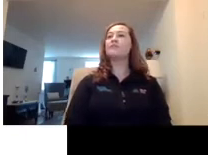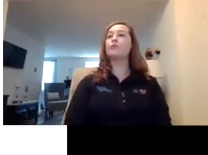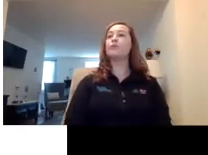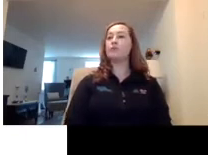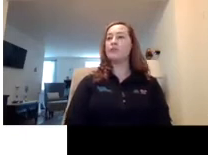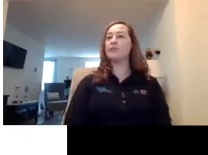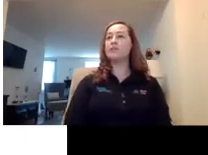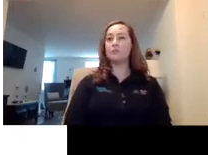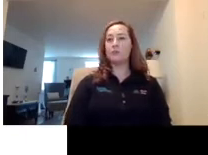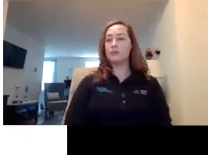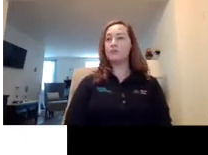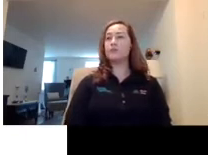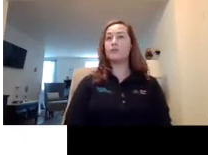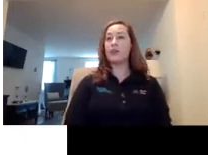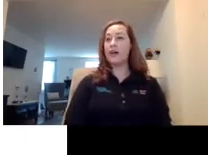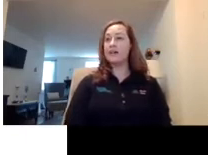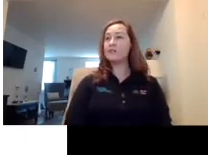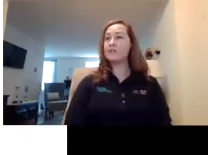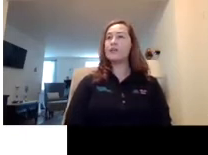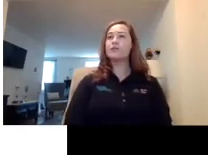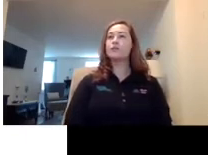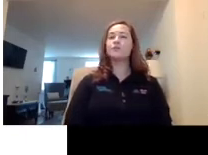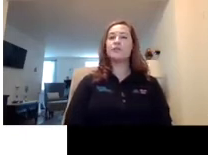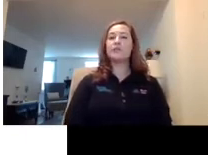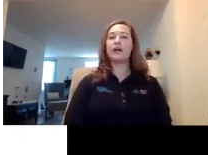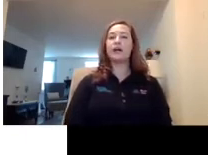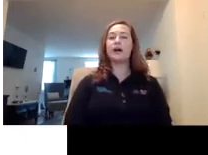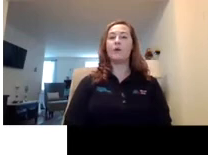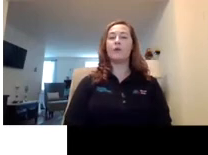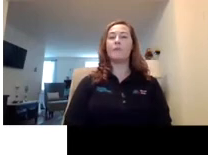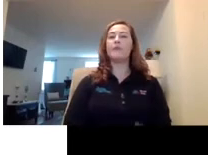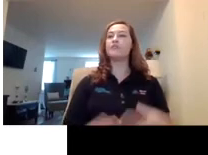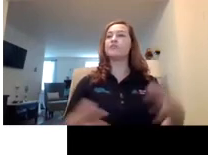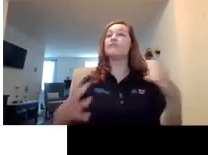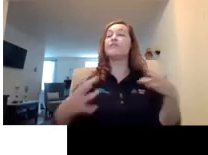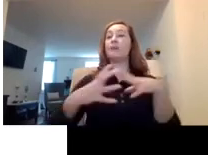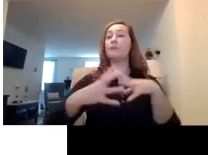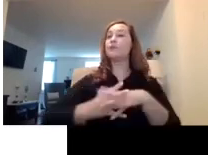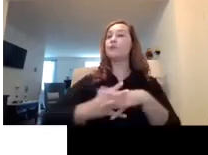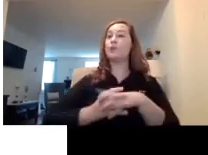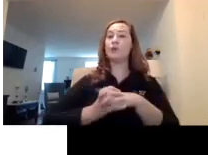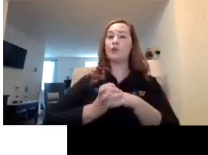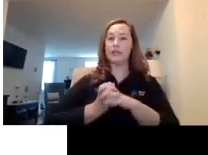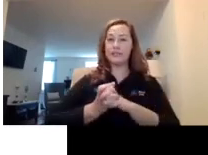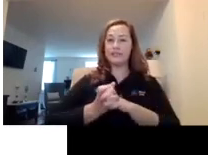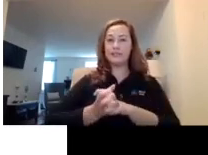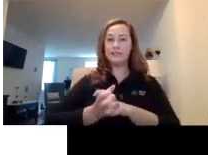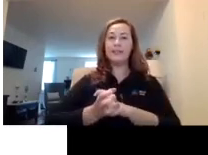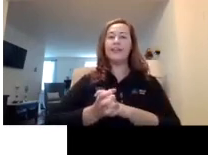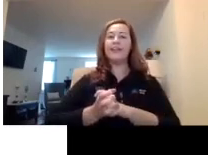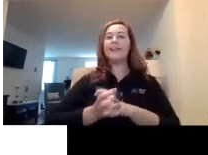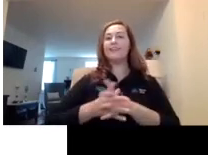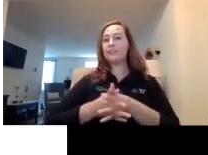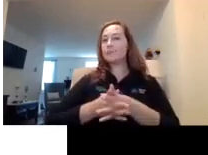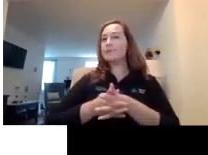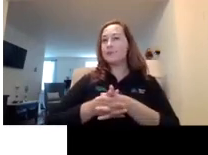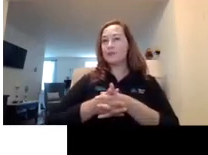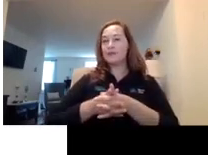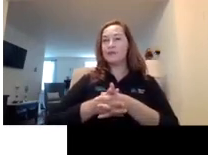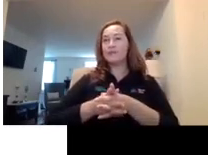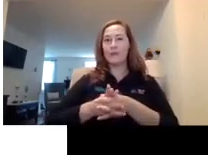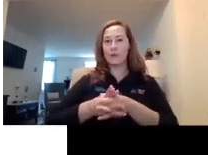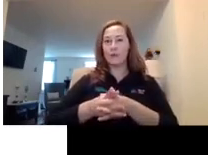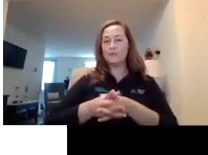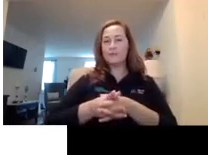very rewarding experience for us to see how patients and families were connecting. In this